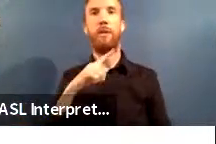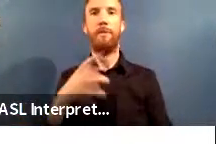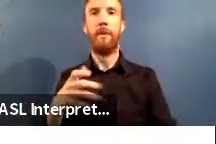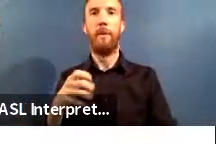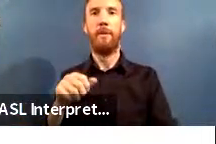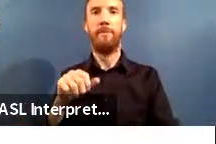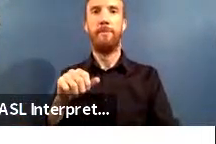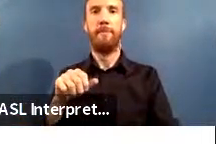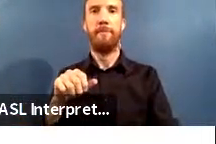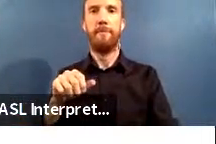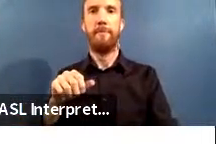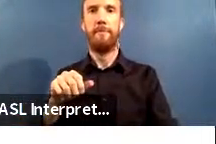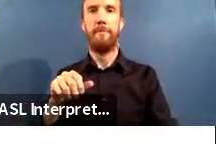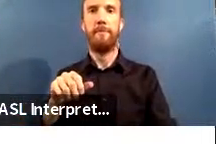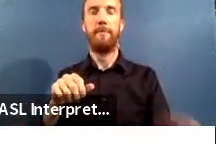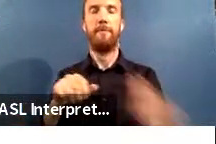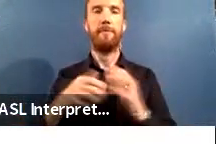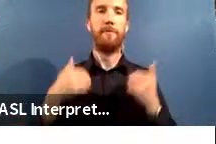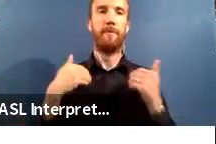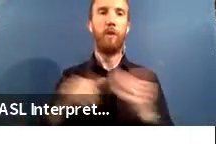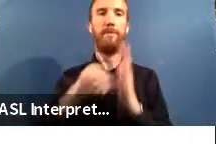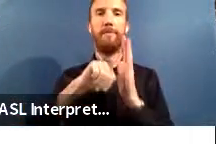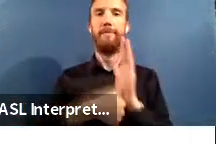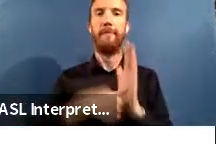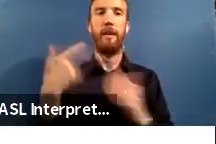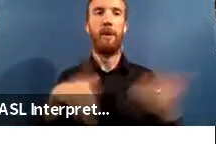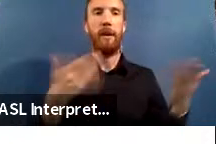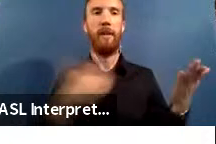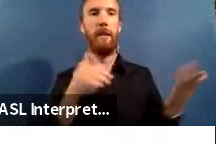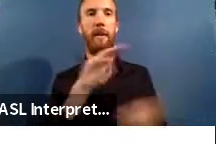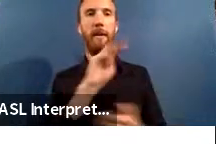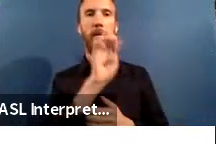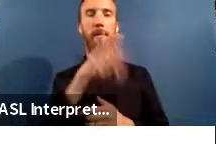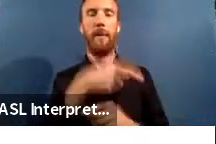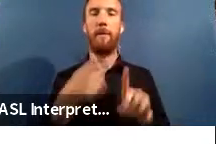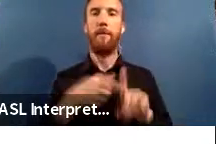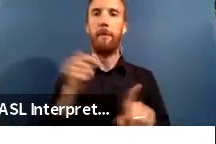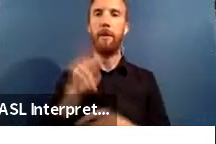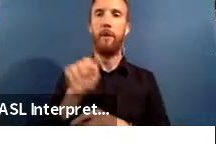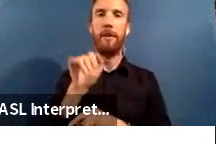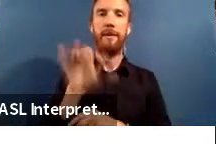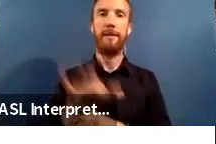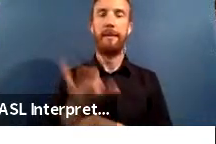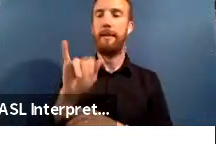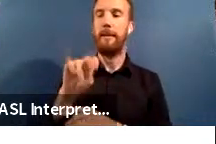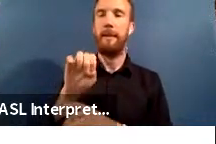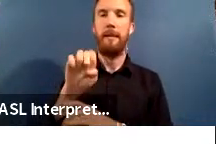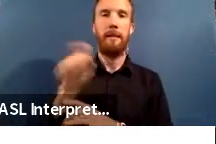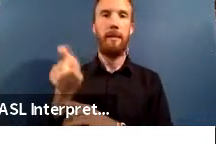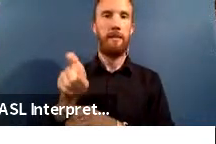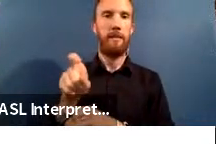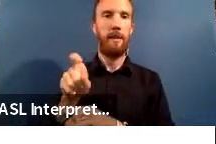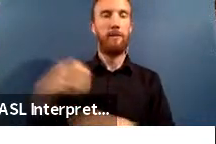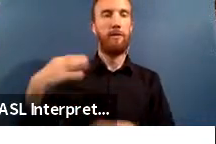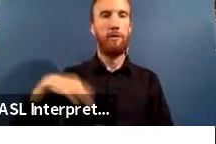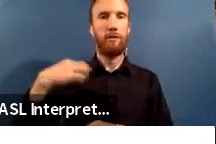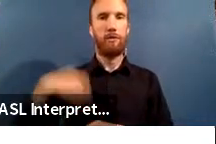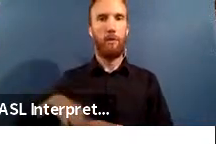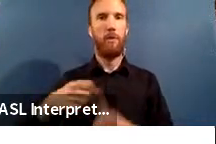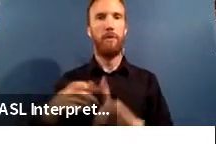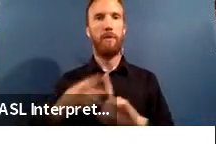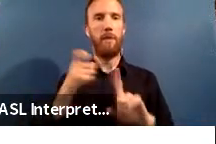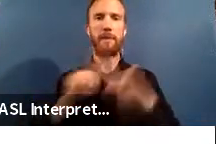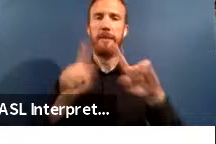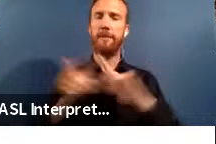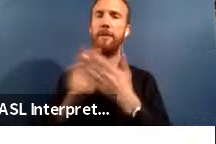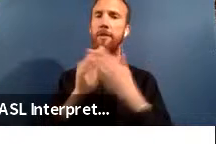projects overlaid against the UIC hardship index score for the different Chicago communities. So what you'll see here in the map on the